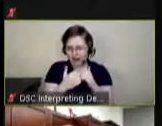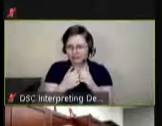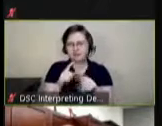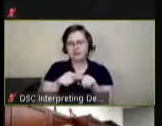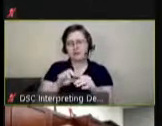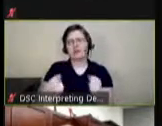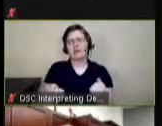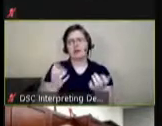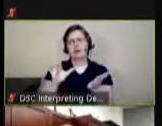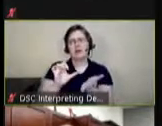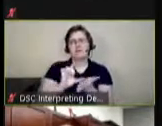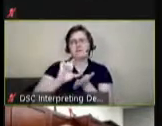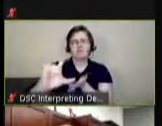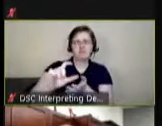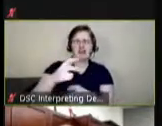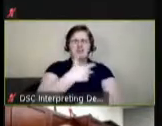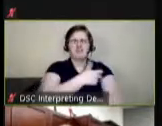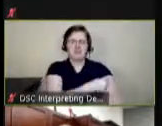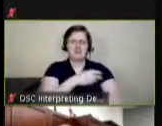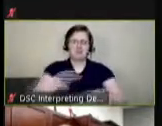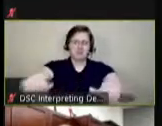Shannon?